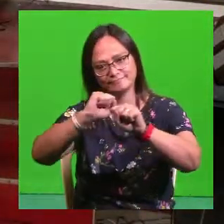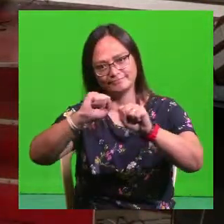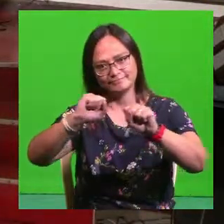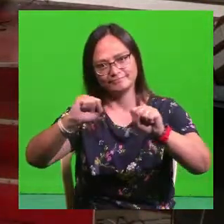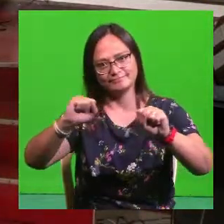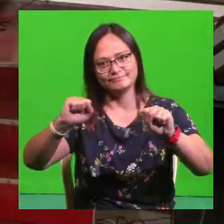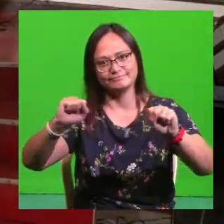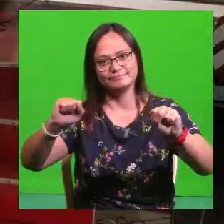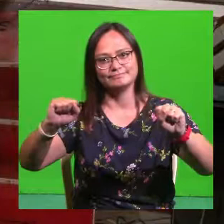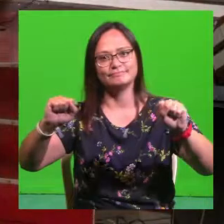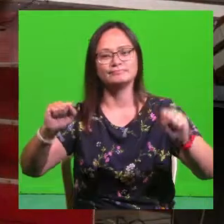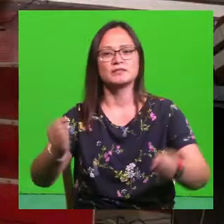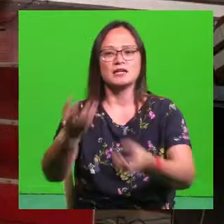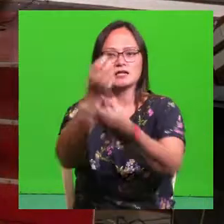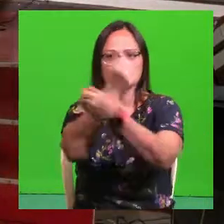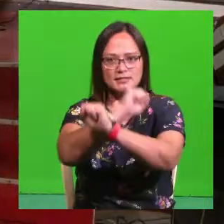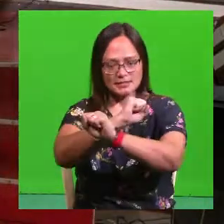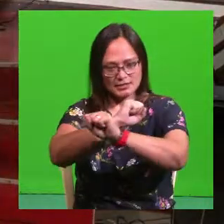Saved,